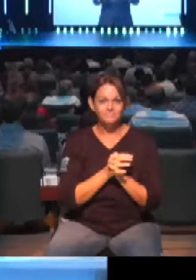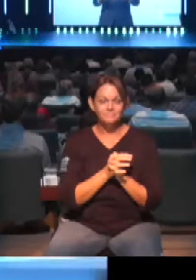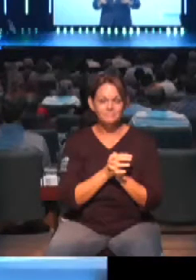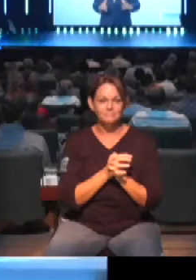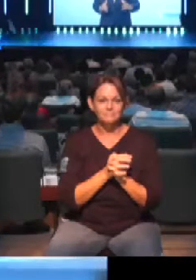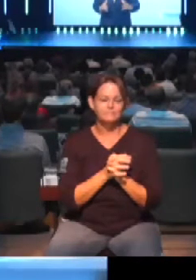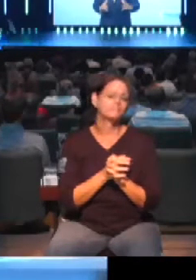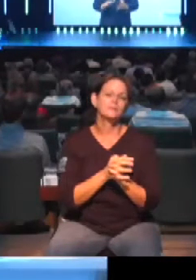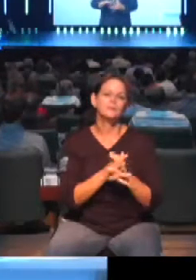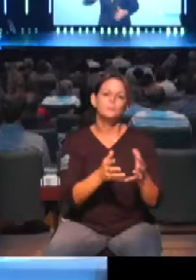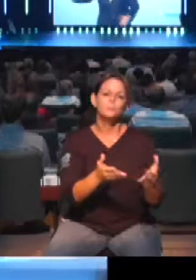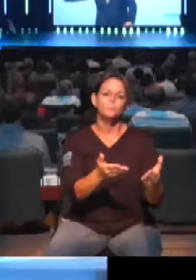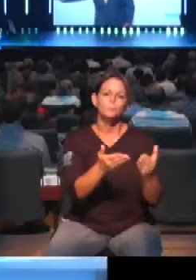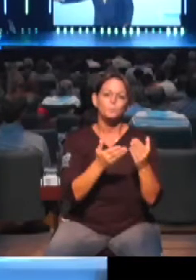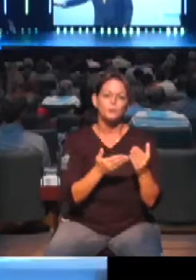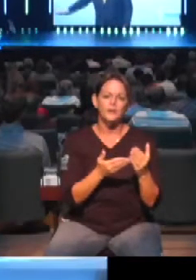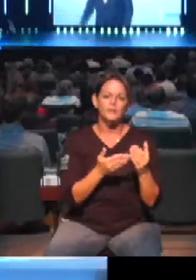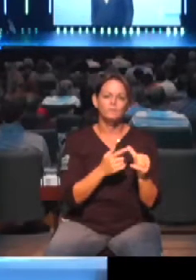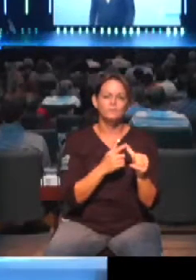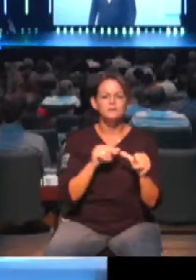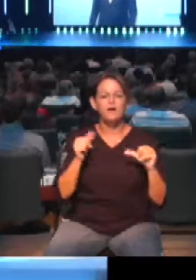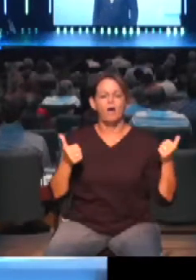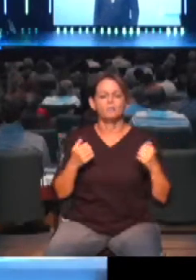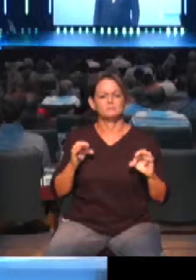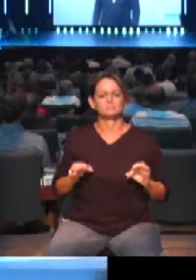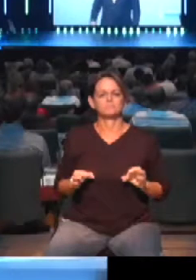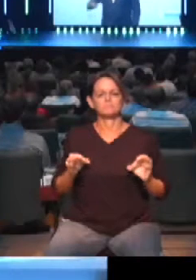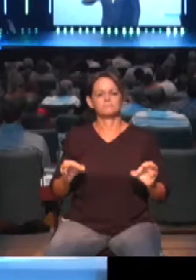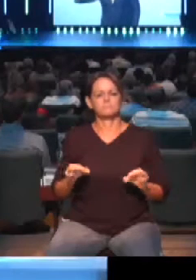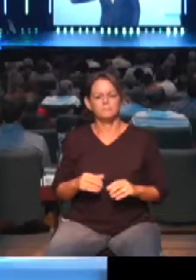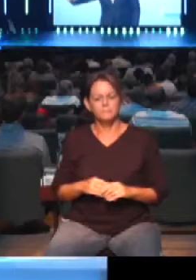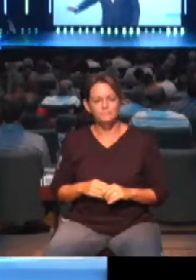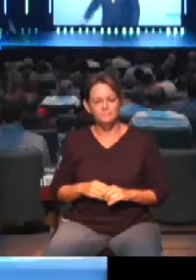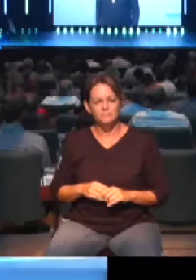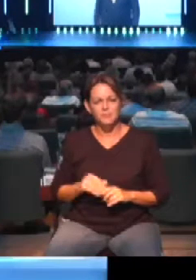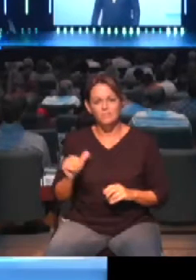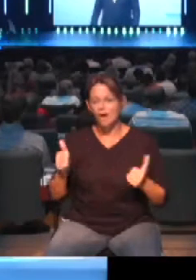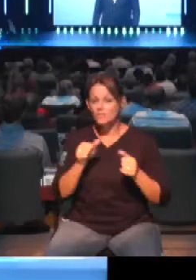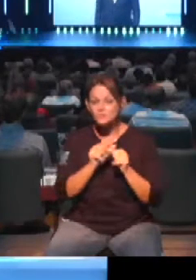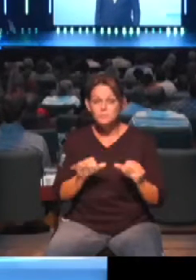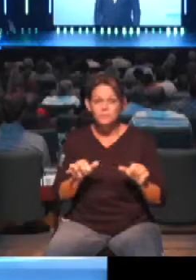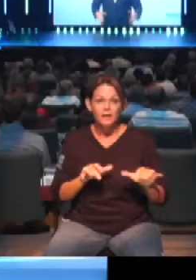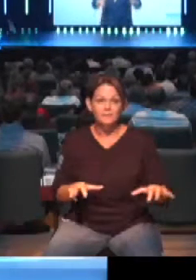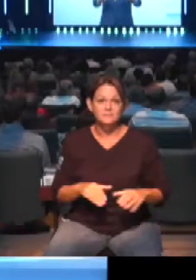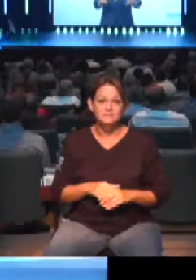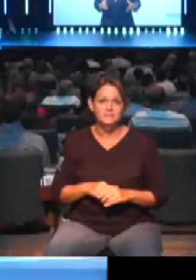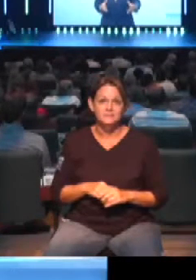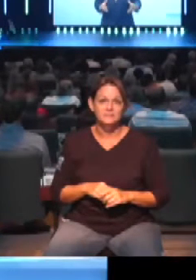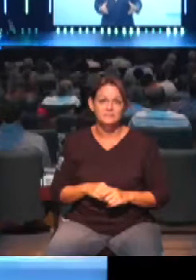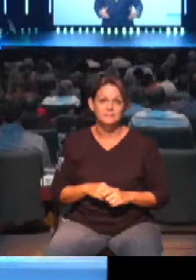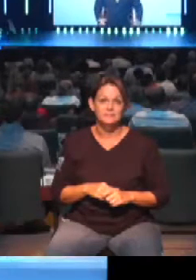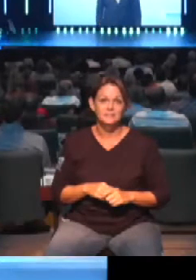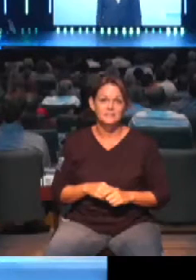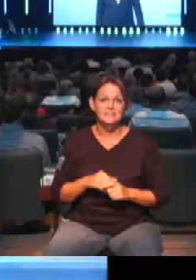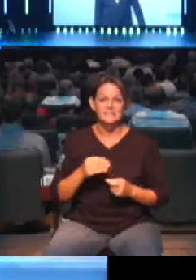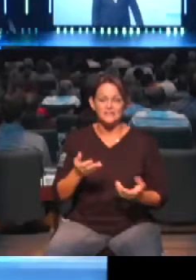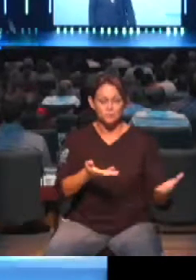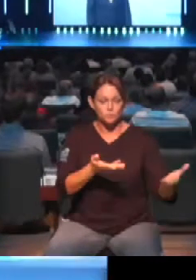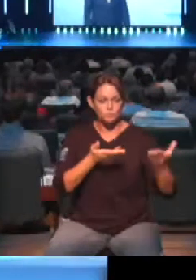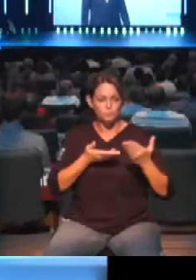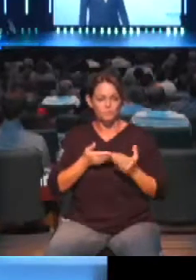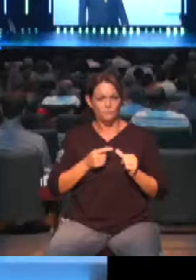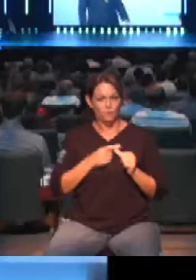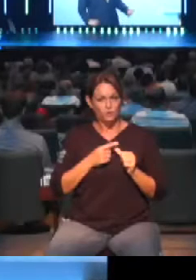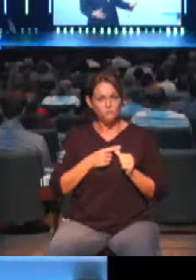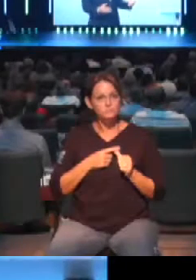You bring me the first, the rest are redeemed. The rest are blessed now. I'll take care of the rest as long as you just bring me the